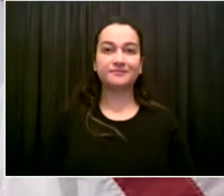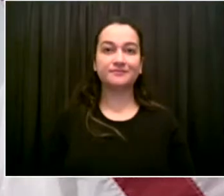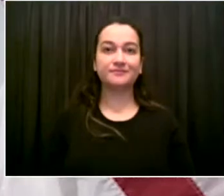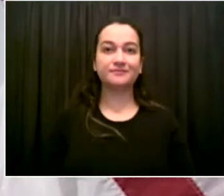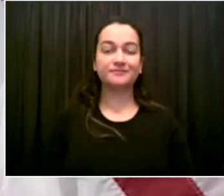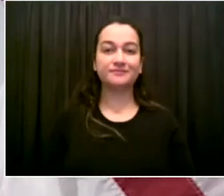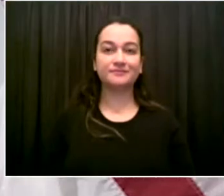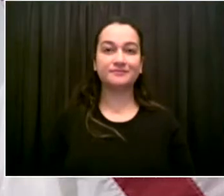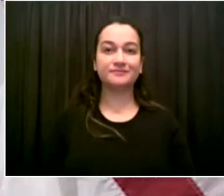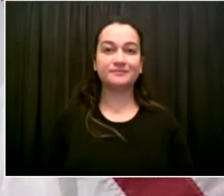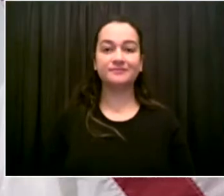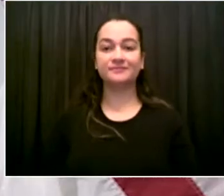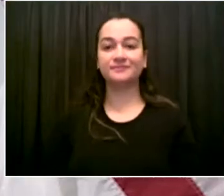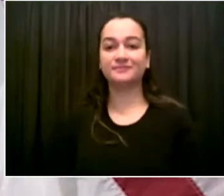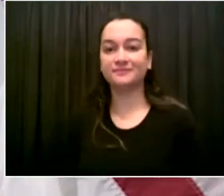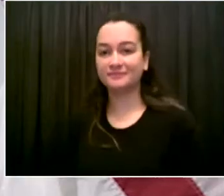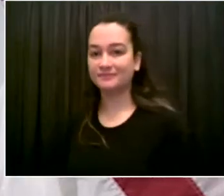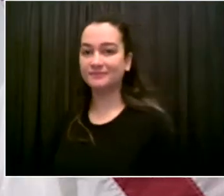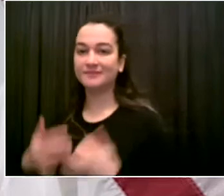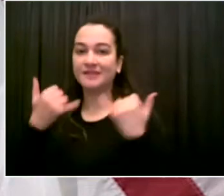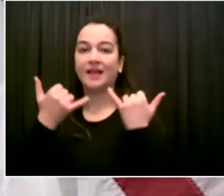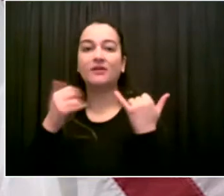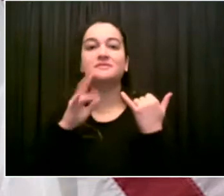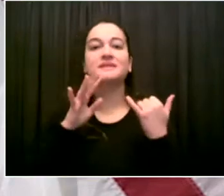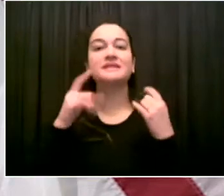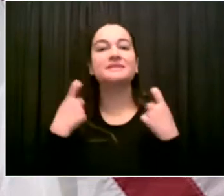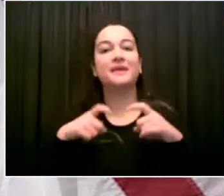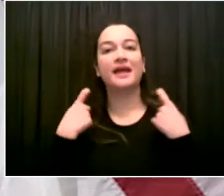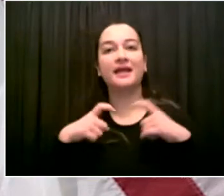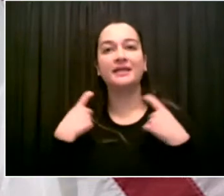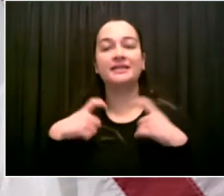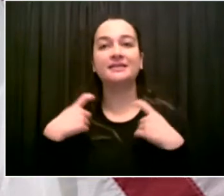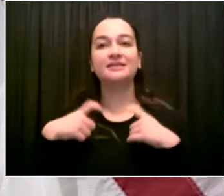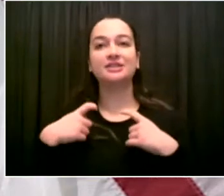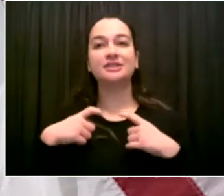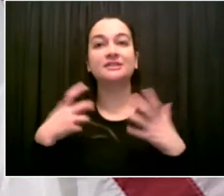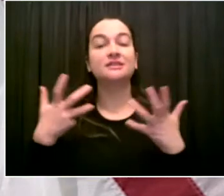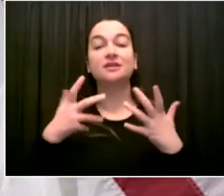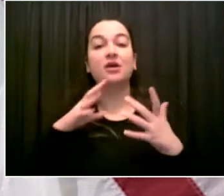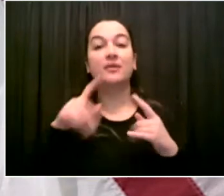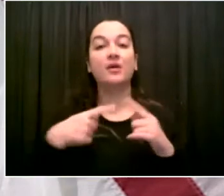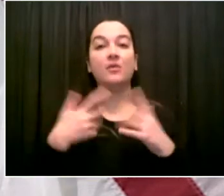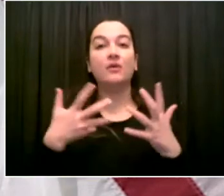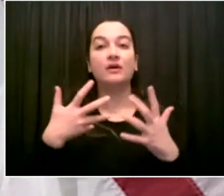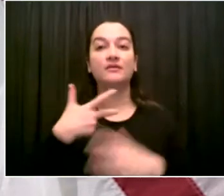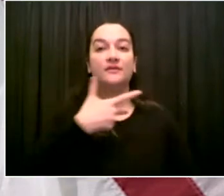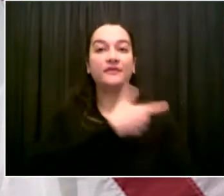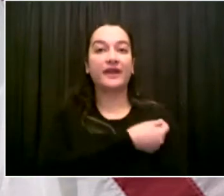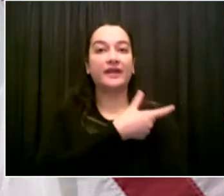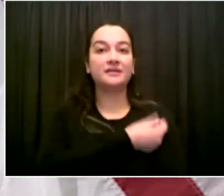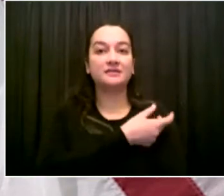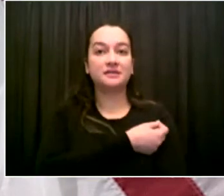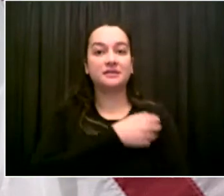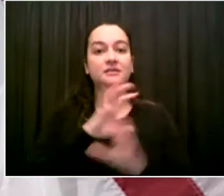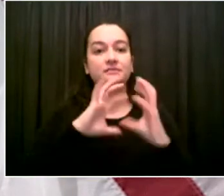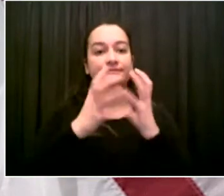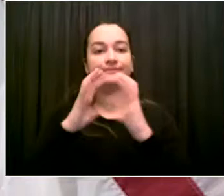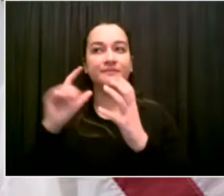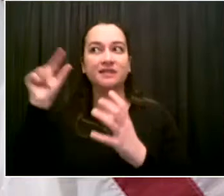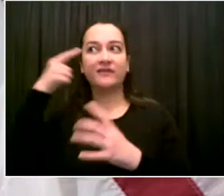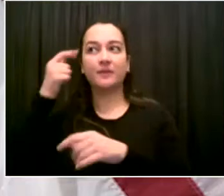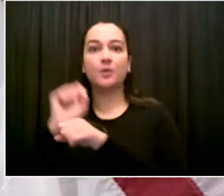Spanish, and we're going to go back to the topic of the new vaccine eligibility and freedom to vaccinate.